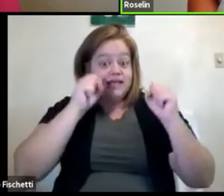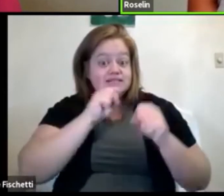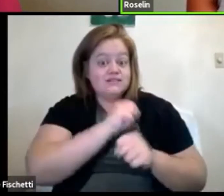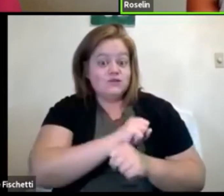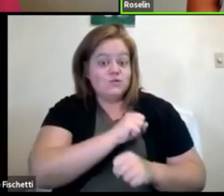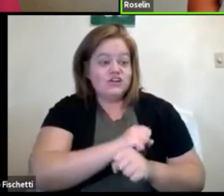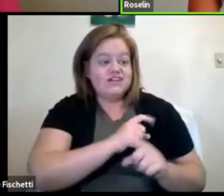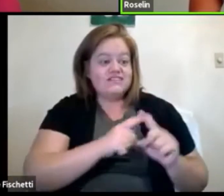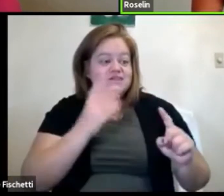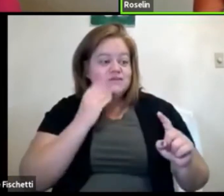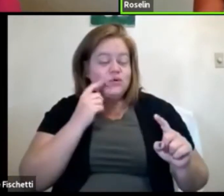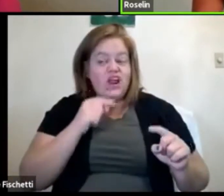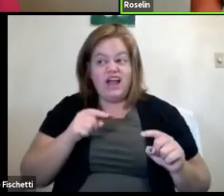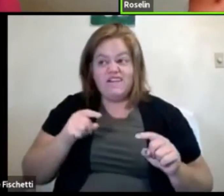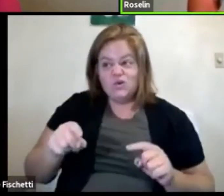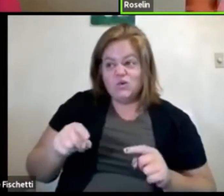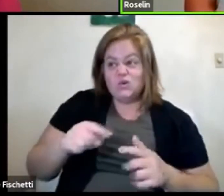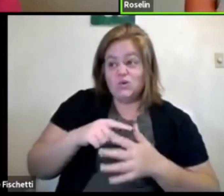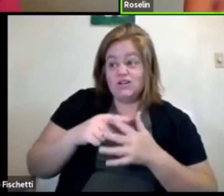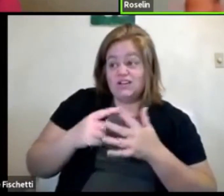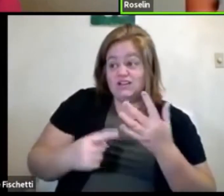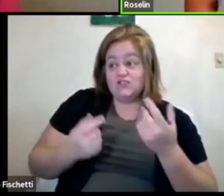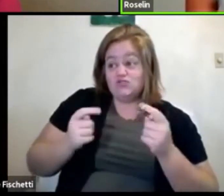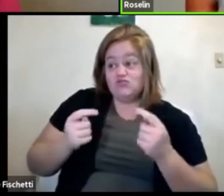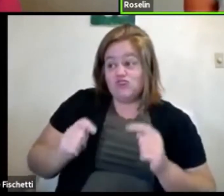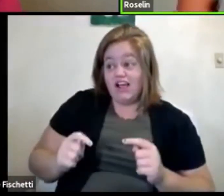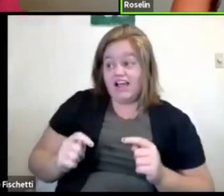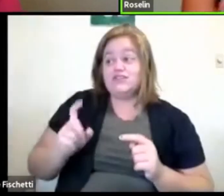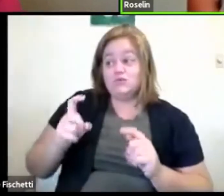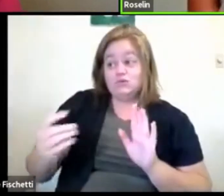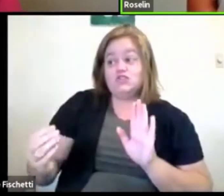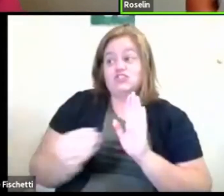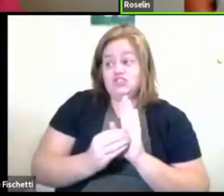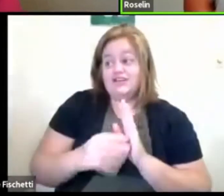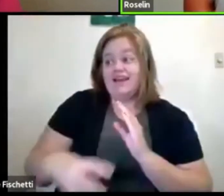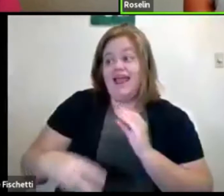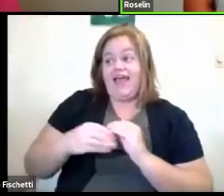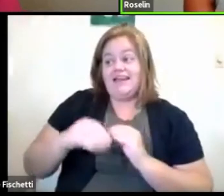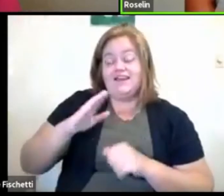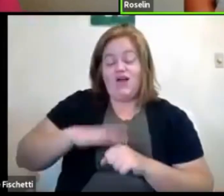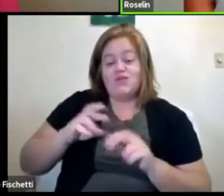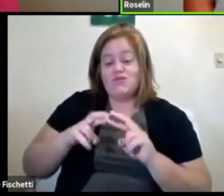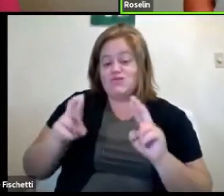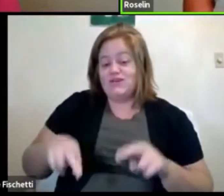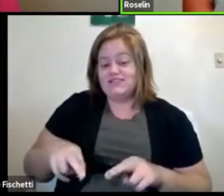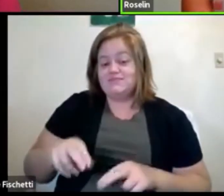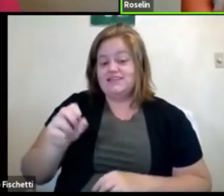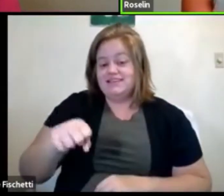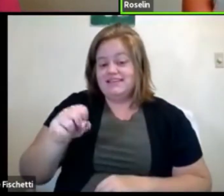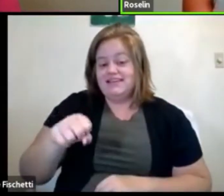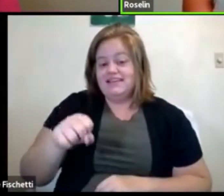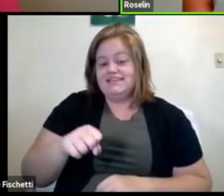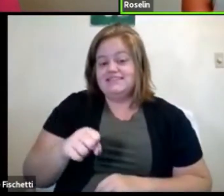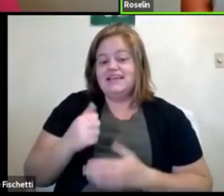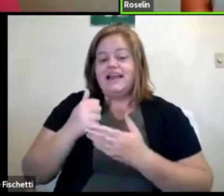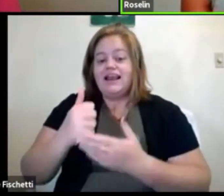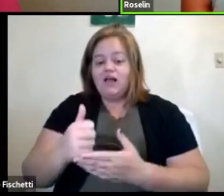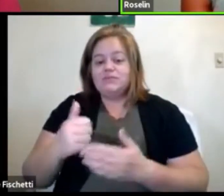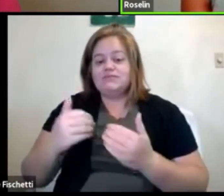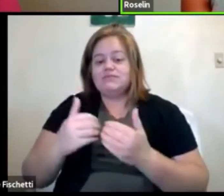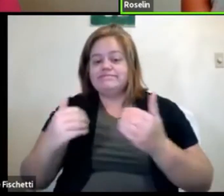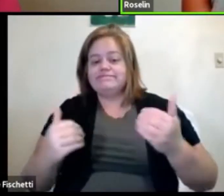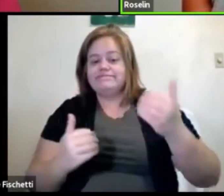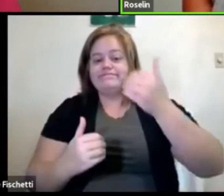have you done any of this? Maybe it should be front and center on your resume, because it's making you different from everybody